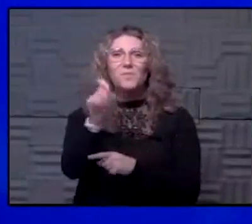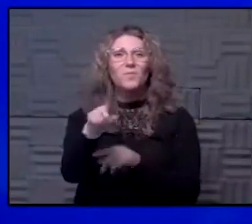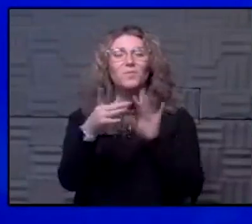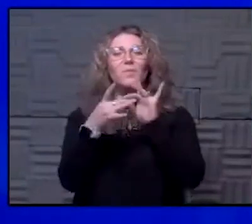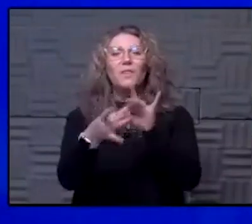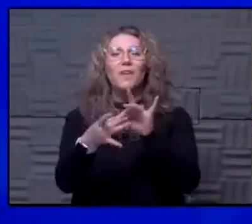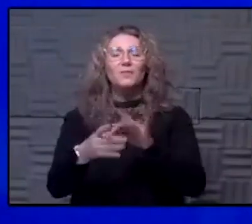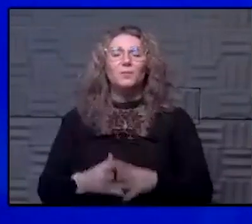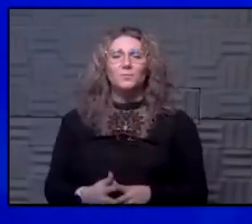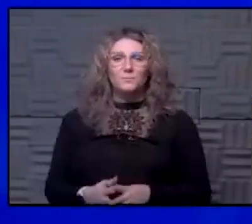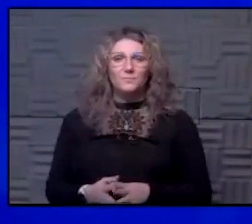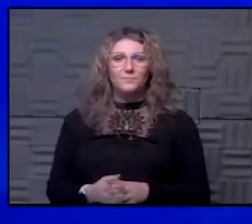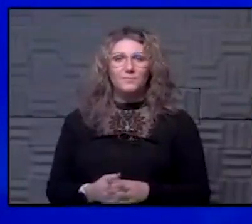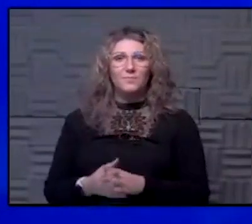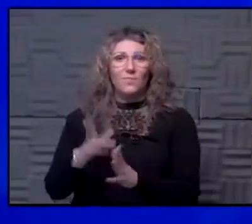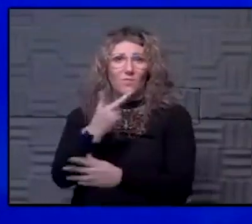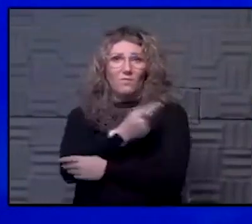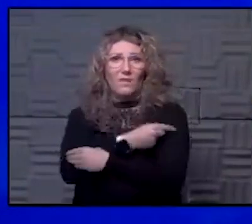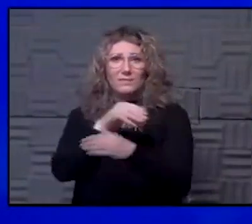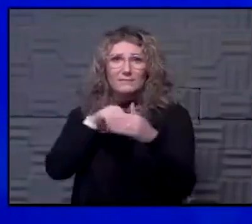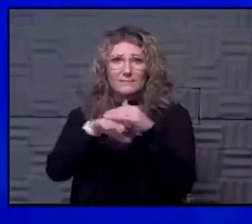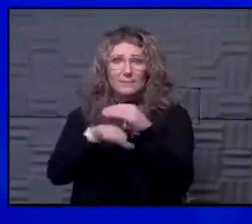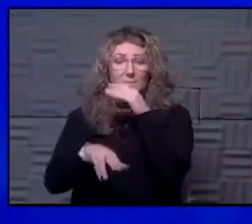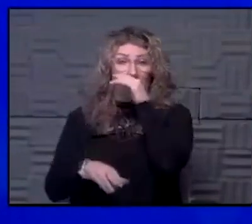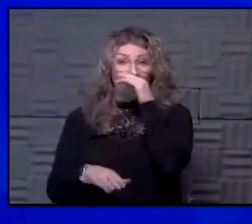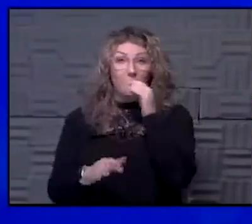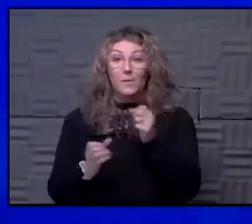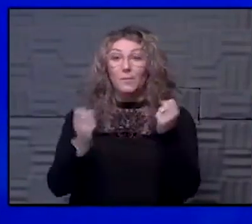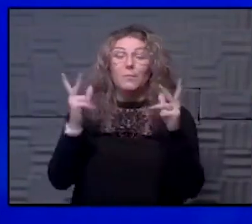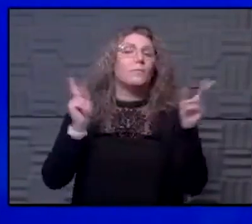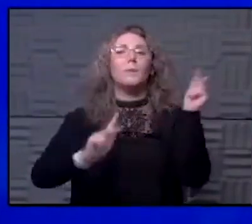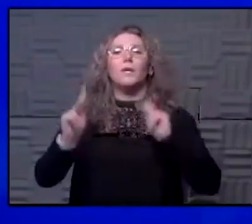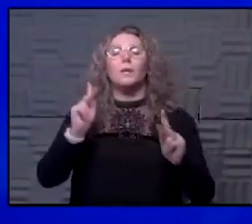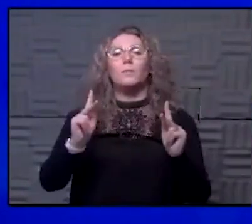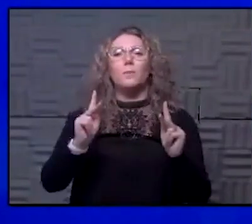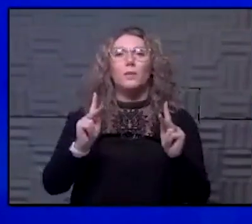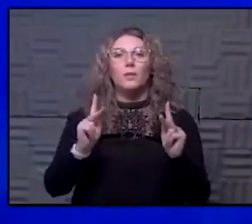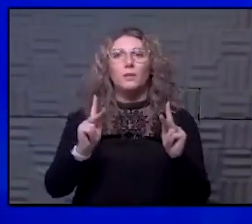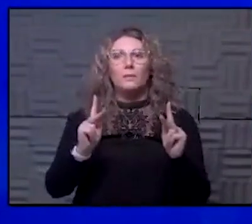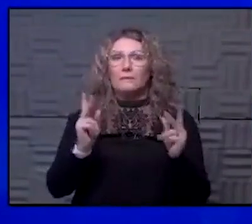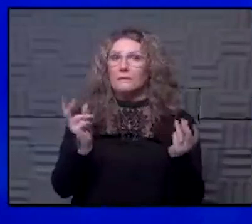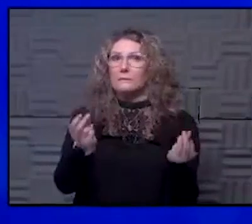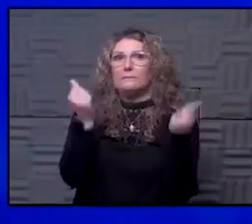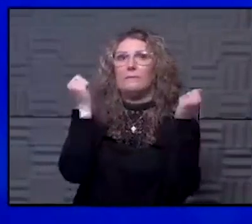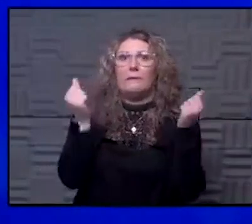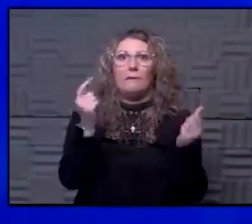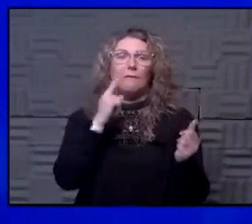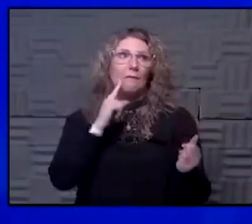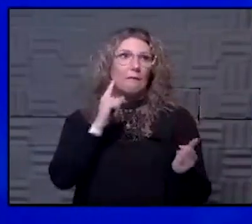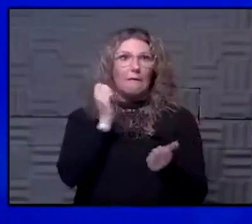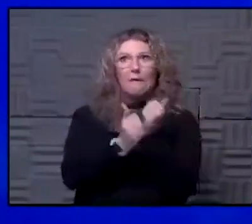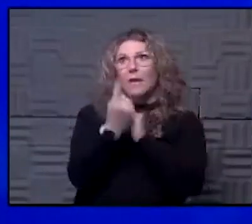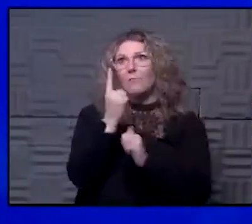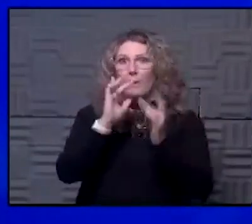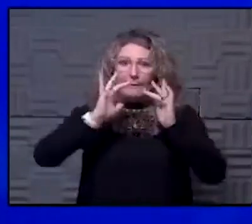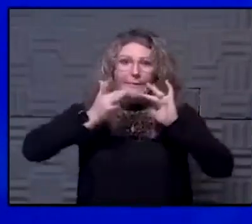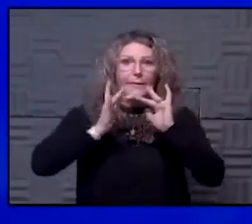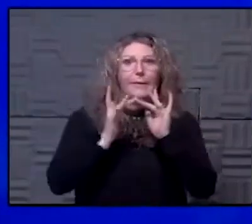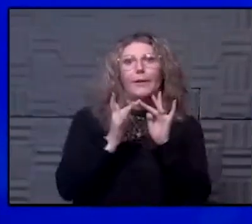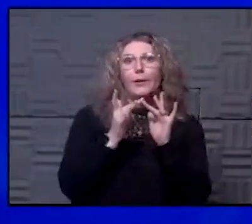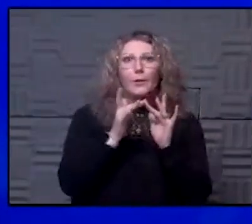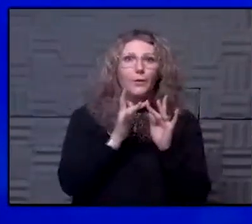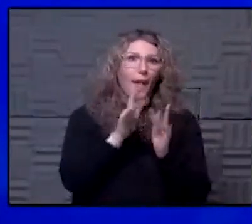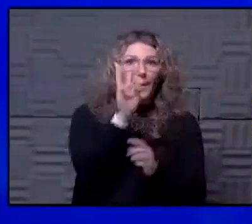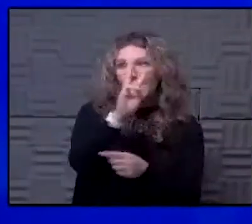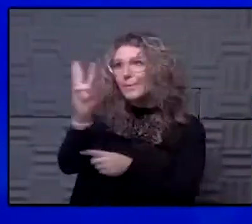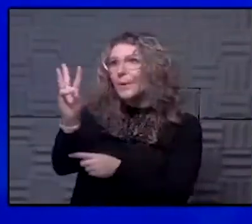about vaccine access, and I know many people are now, all of a sudden, everybody's an internet expert trying to go on different websites, different